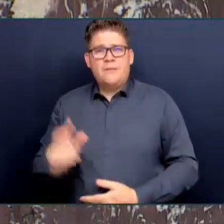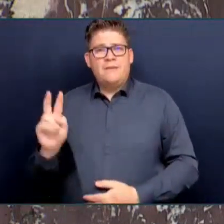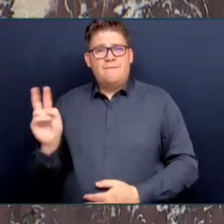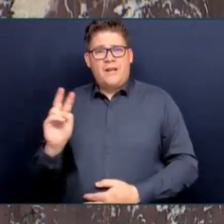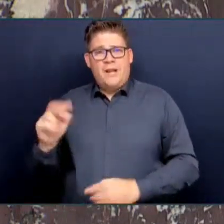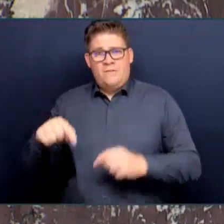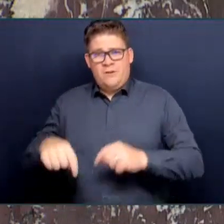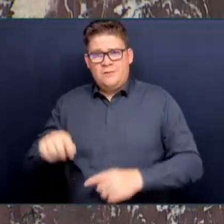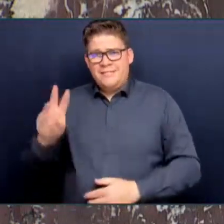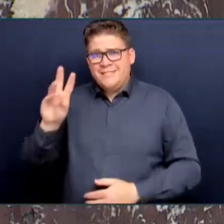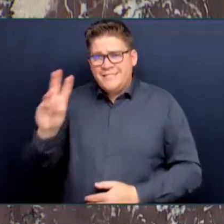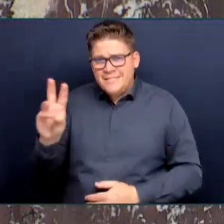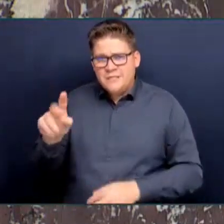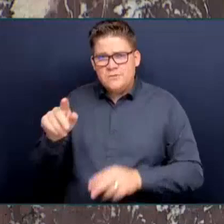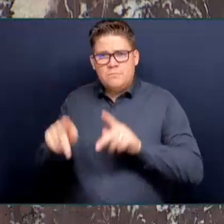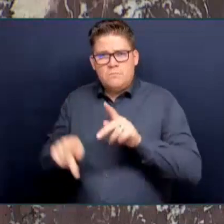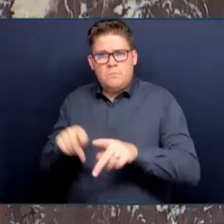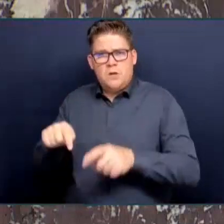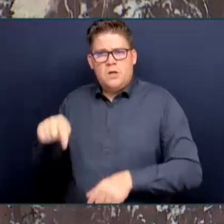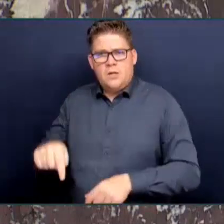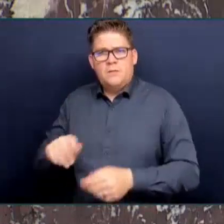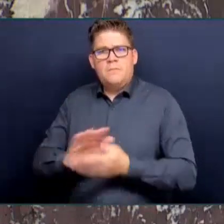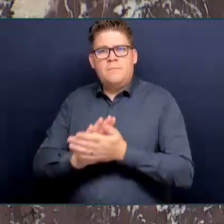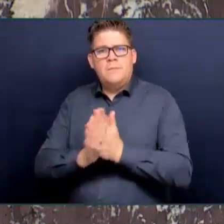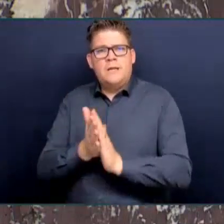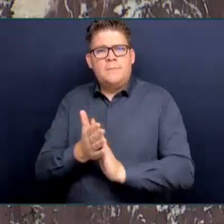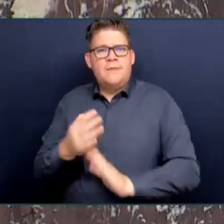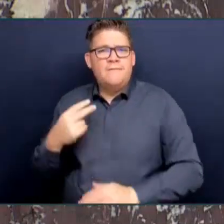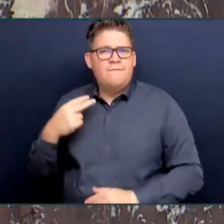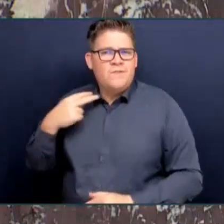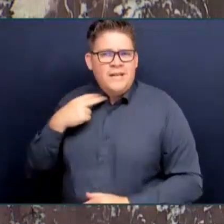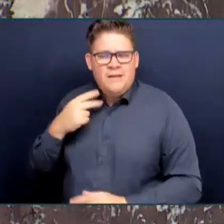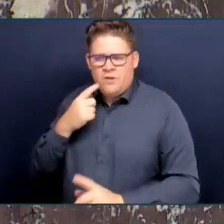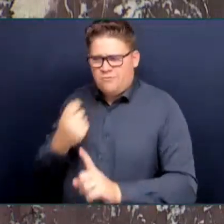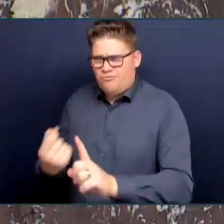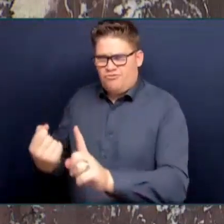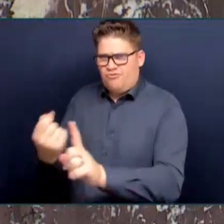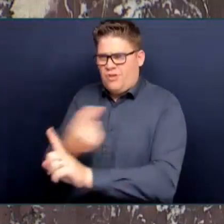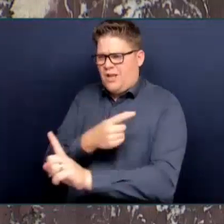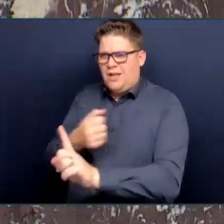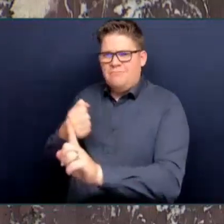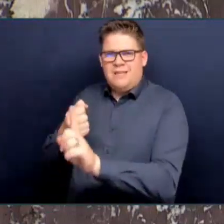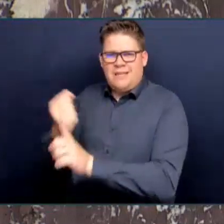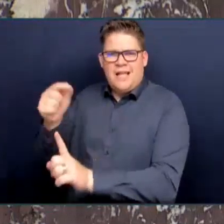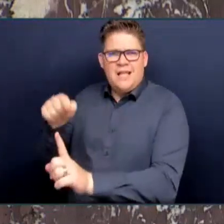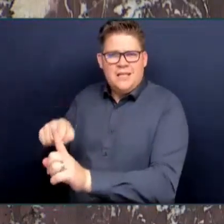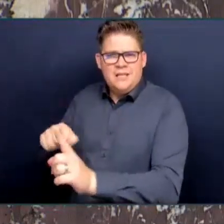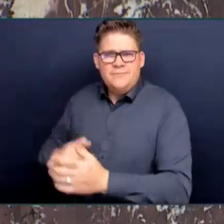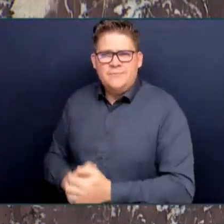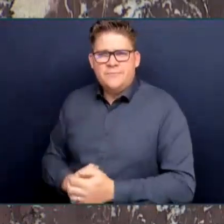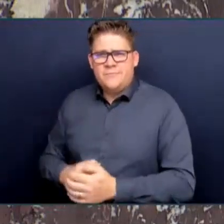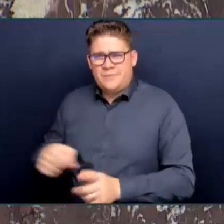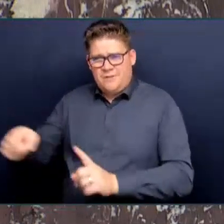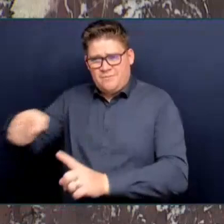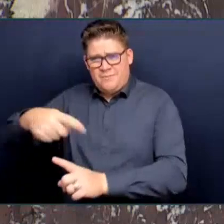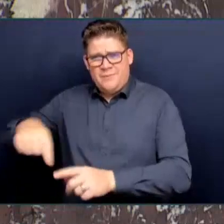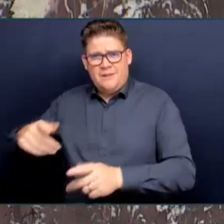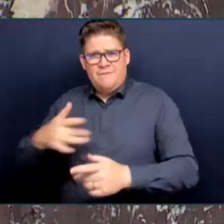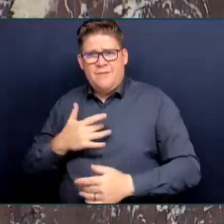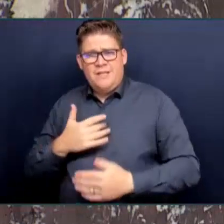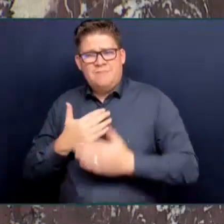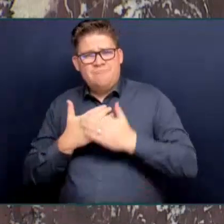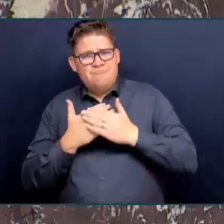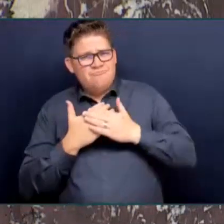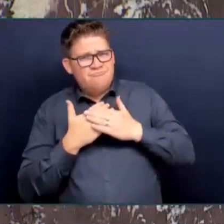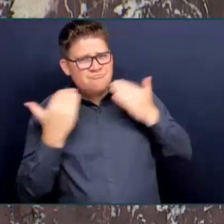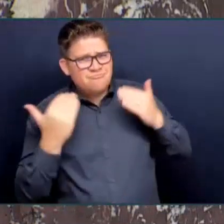province. And people are fed up with the Premier's long-standing coddling of criminals and his putting criminal rights over the rights of the public to feel